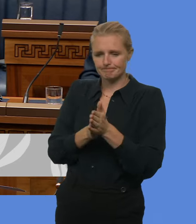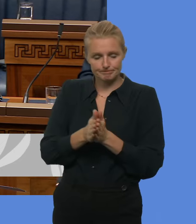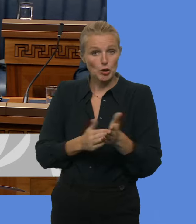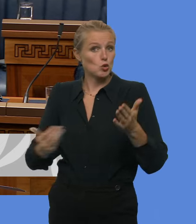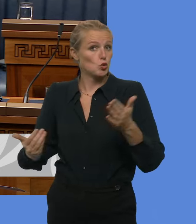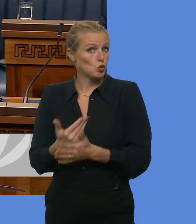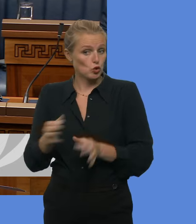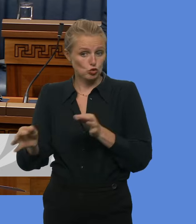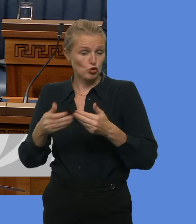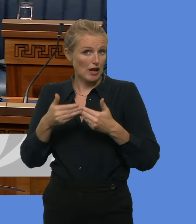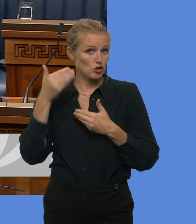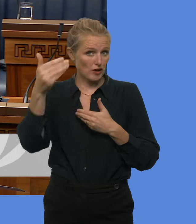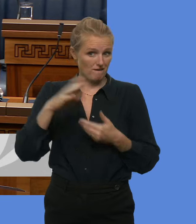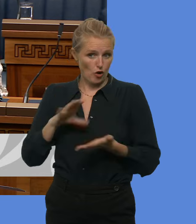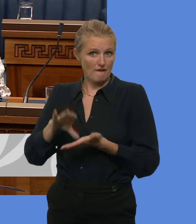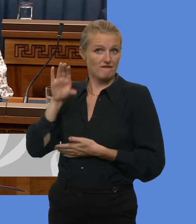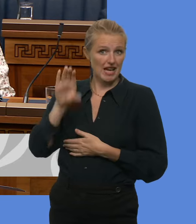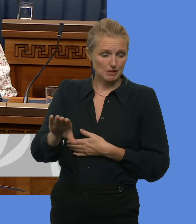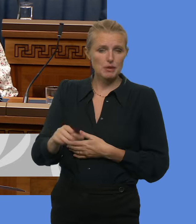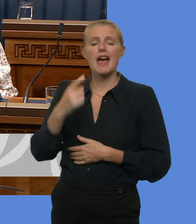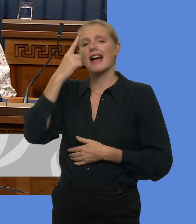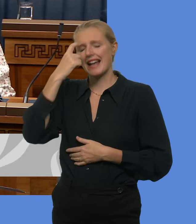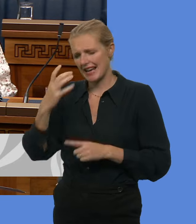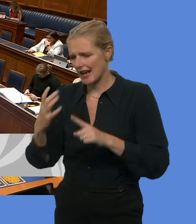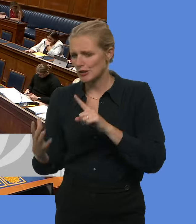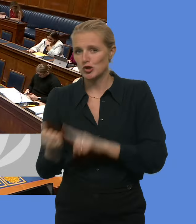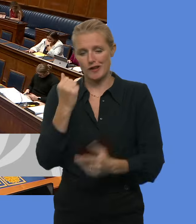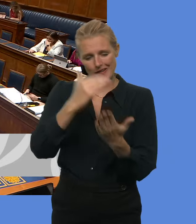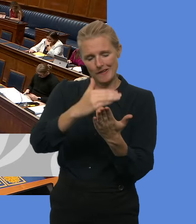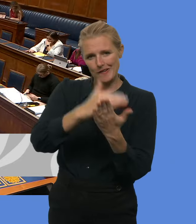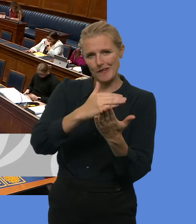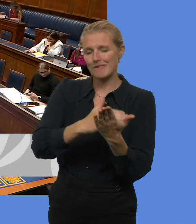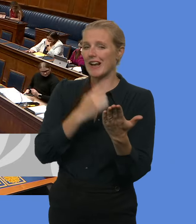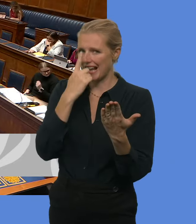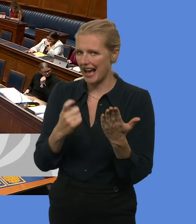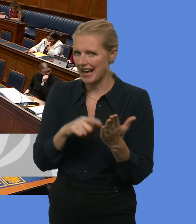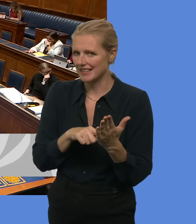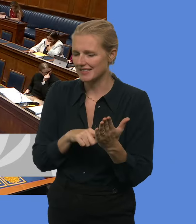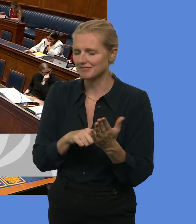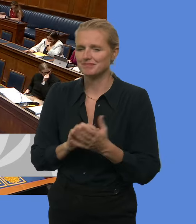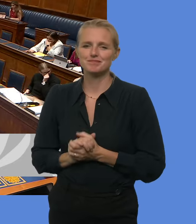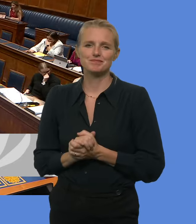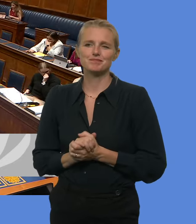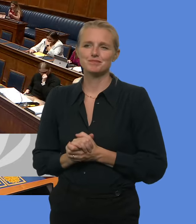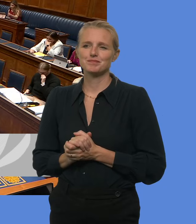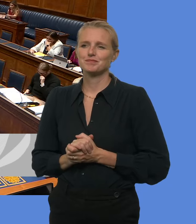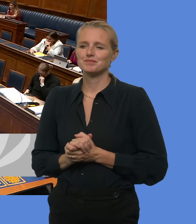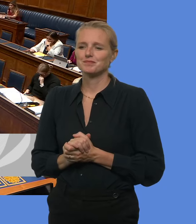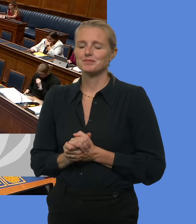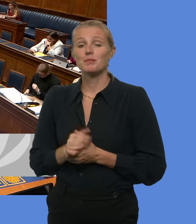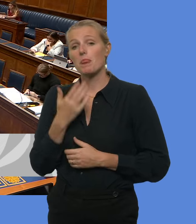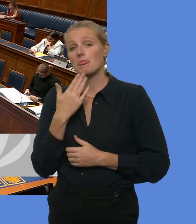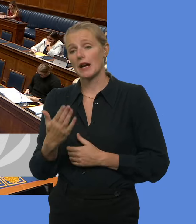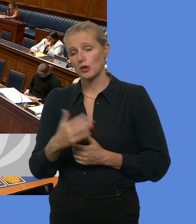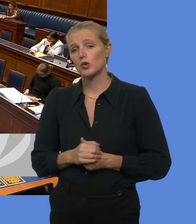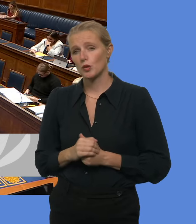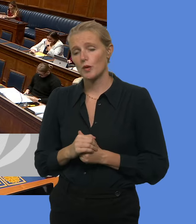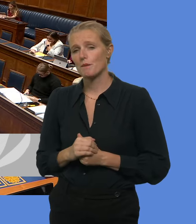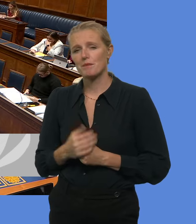referred to, that we're able to actually fulfil the ambition that it sets out. Deborah Erskine. Thank you, Mr. Speaker, and I thank